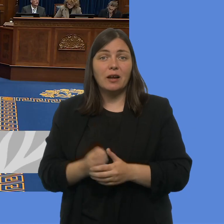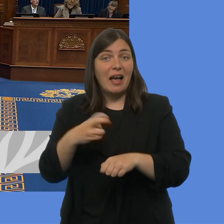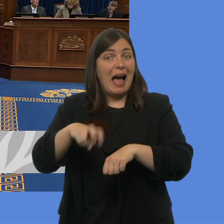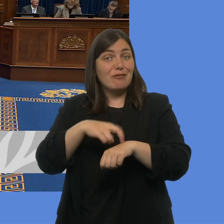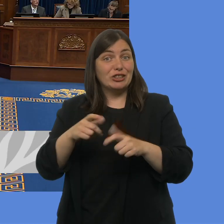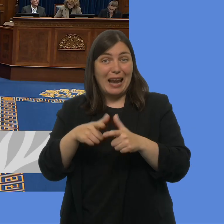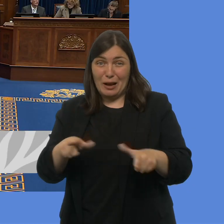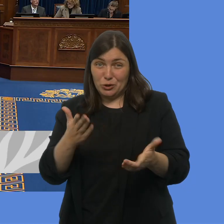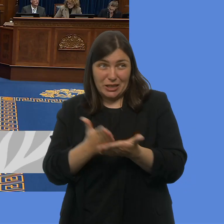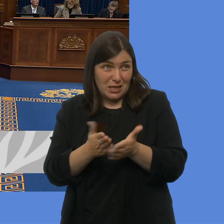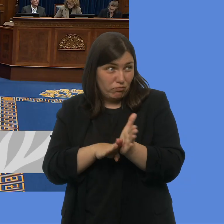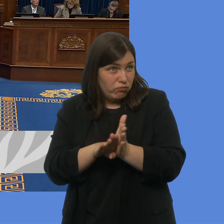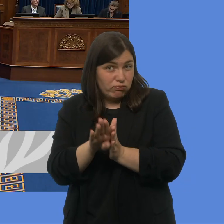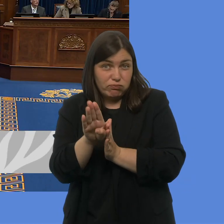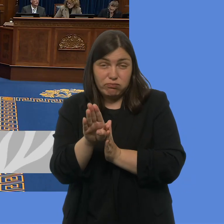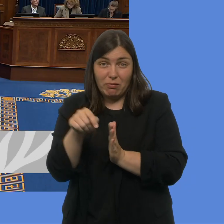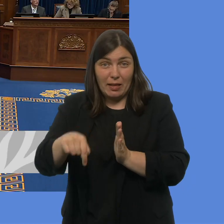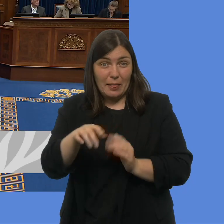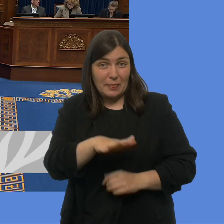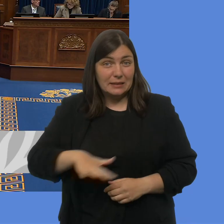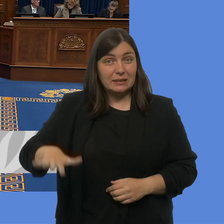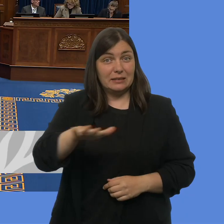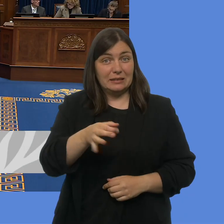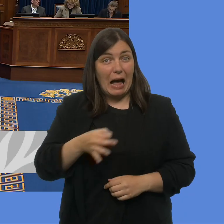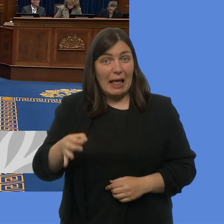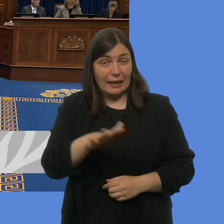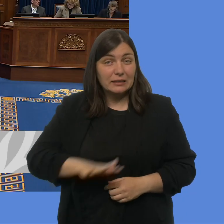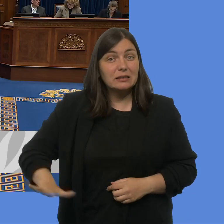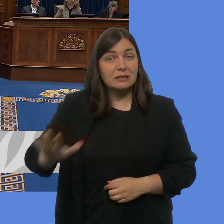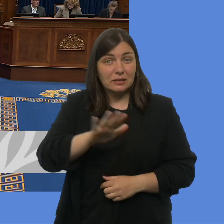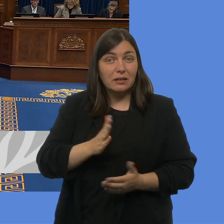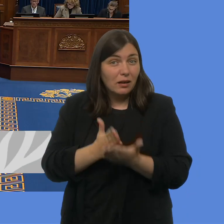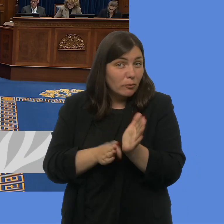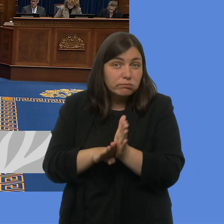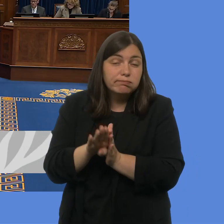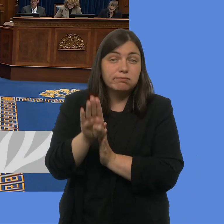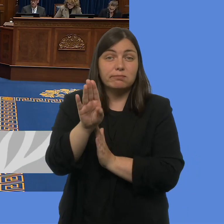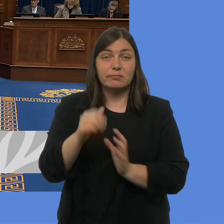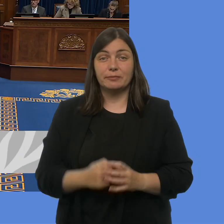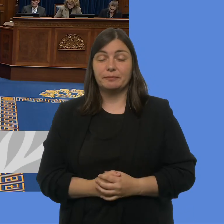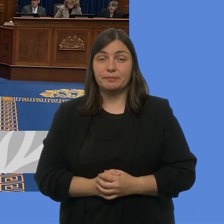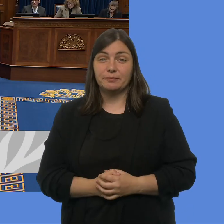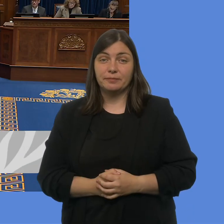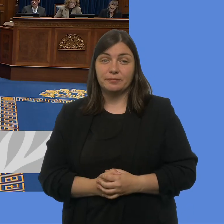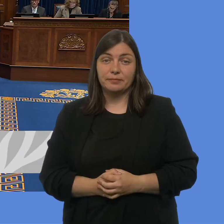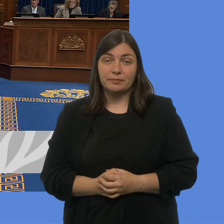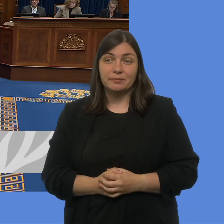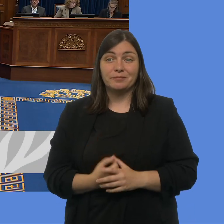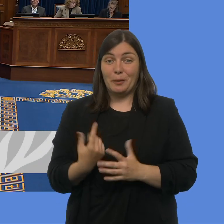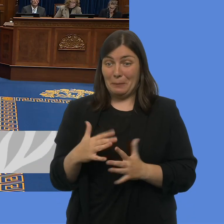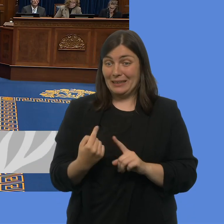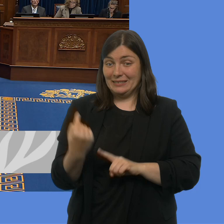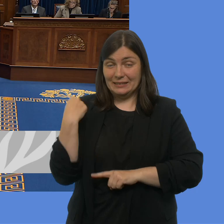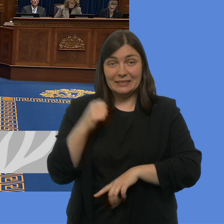in communities right across the island, and what has been highlighted widely and was at the purpose and the heart of the large rally